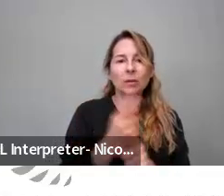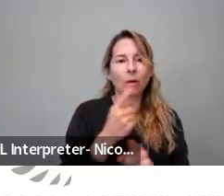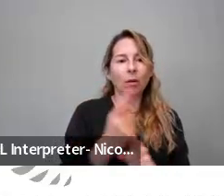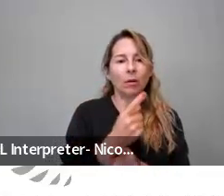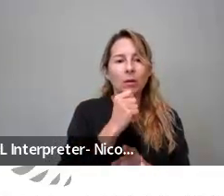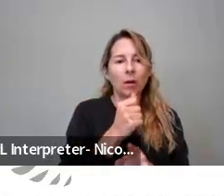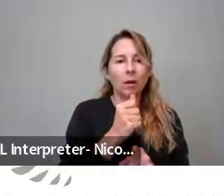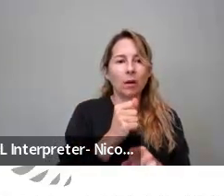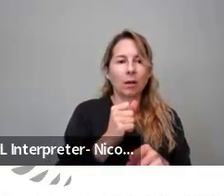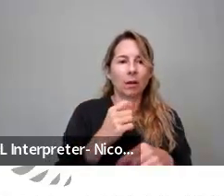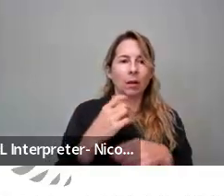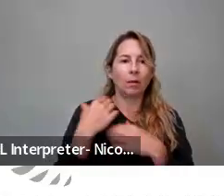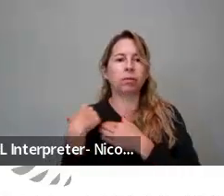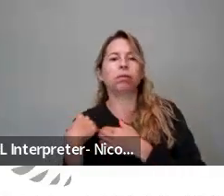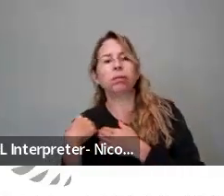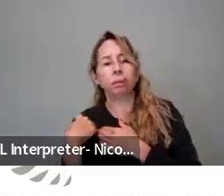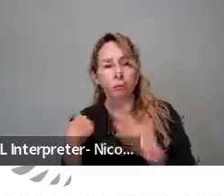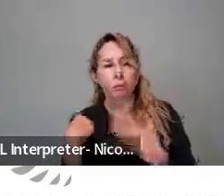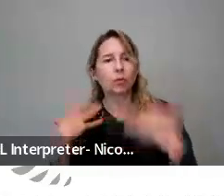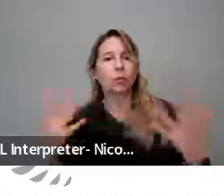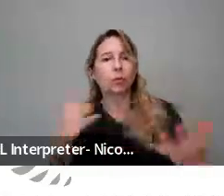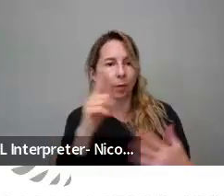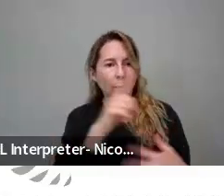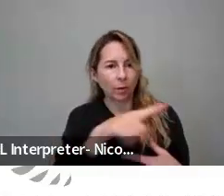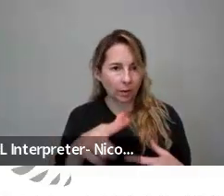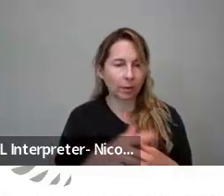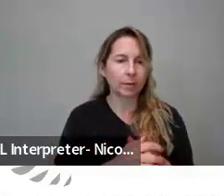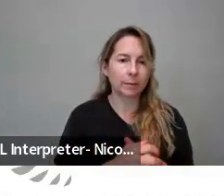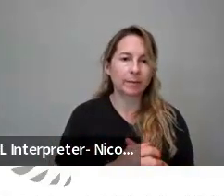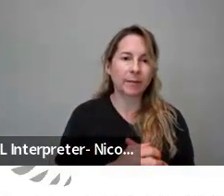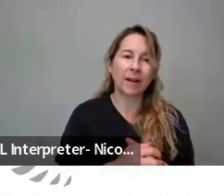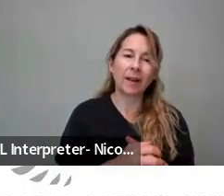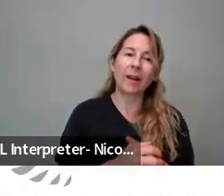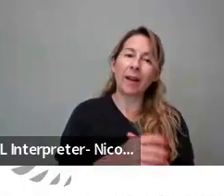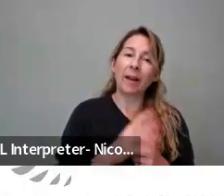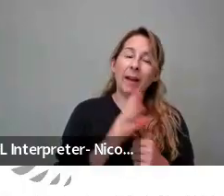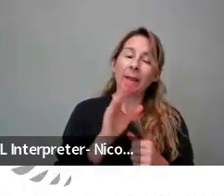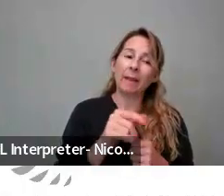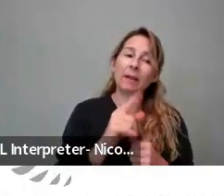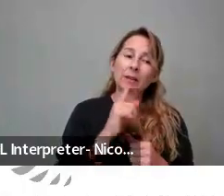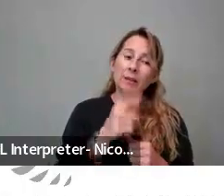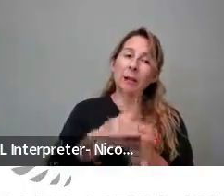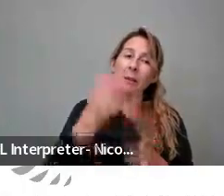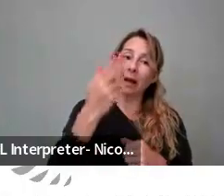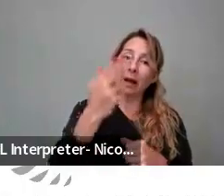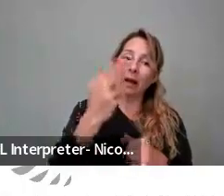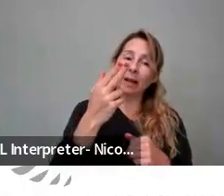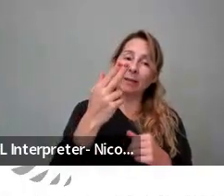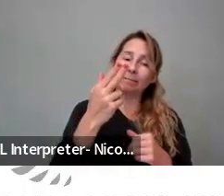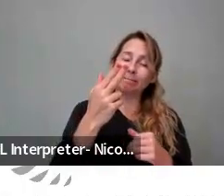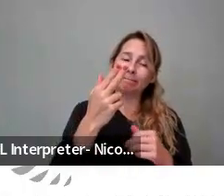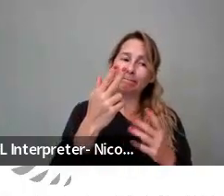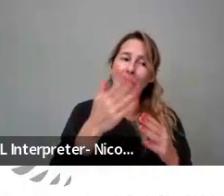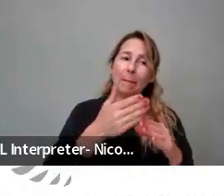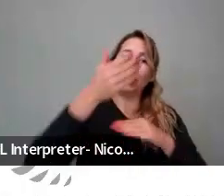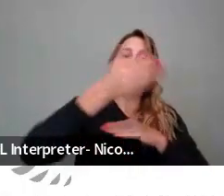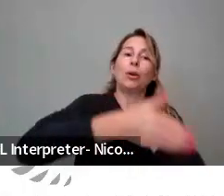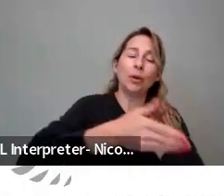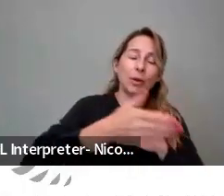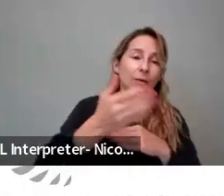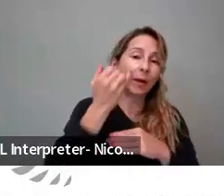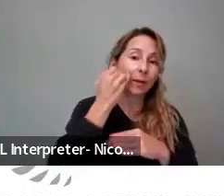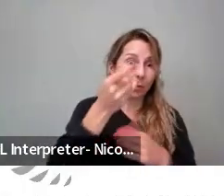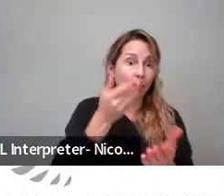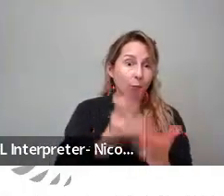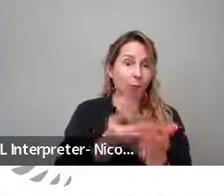hard. Unduly hard is a high burden. It requires great thought and consideration, right? So if you can